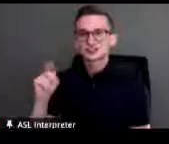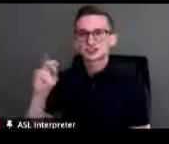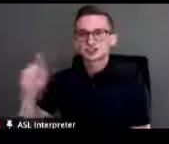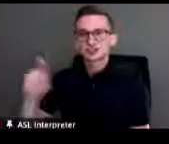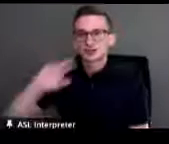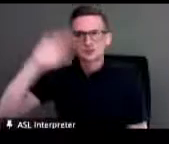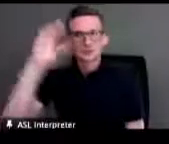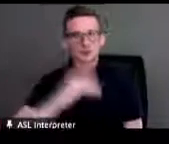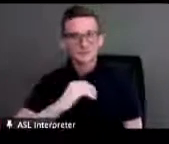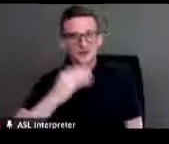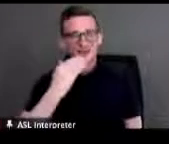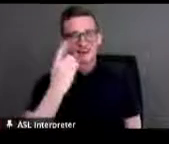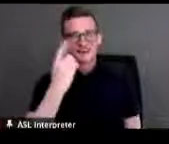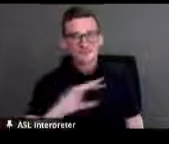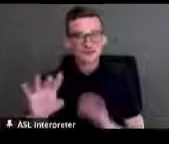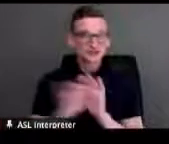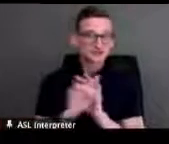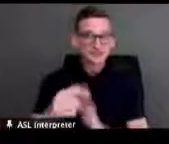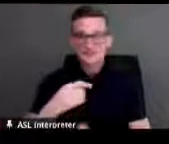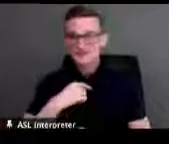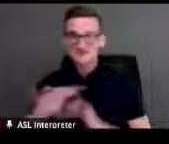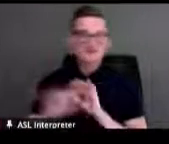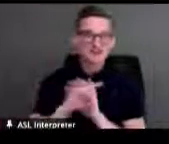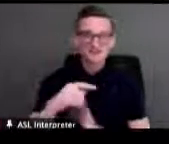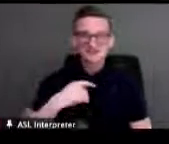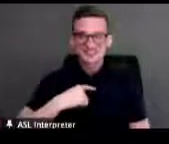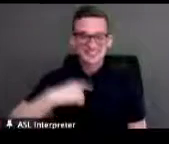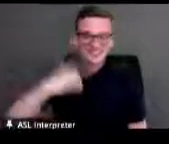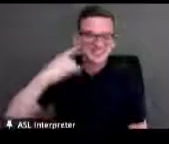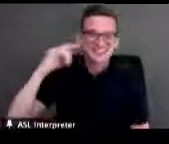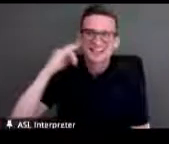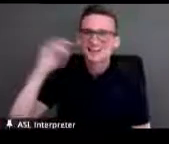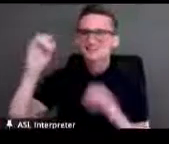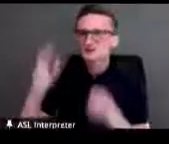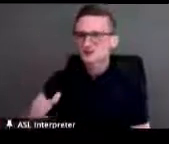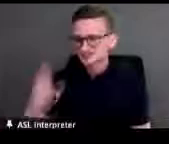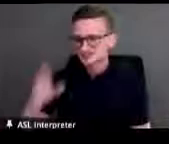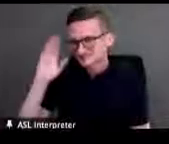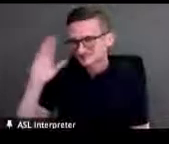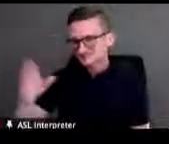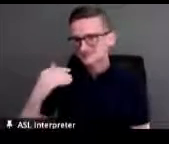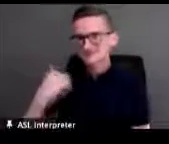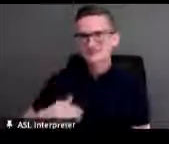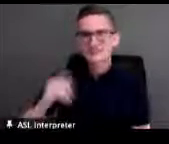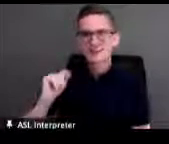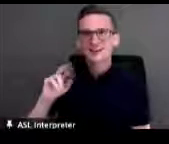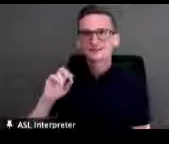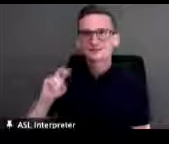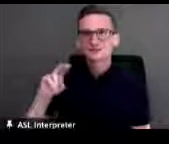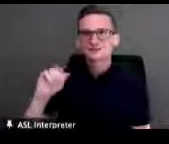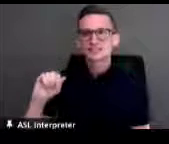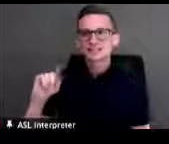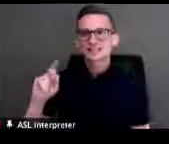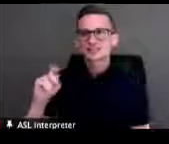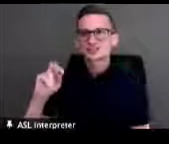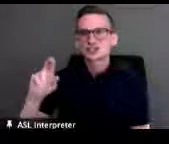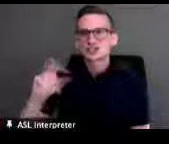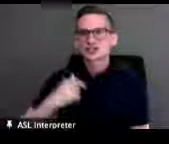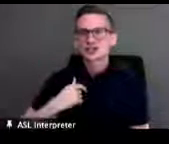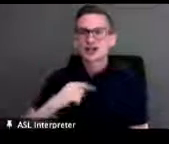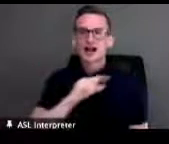for choosing me. Pick me. Californians. I'm Trina Turner. I'm an ordained